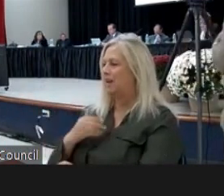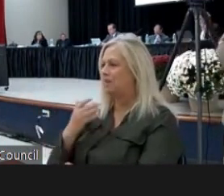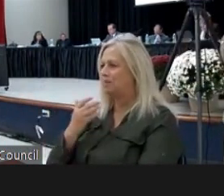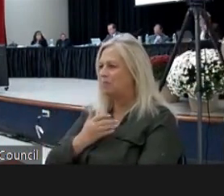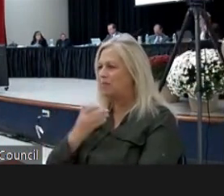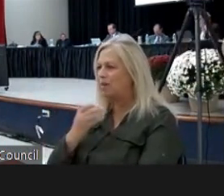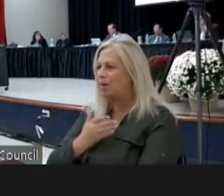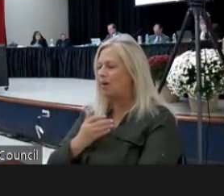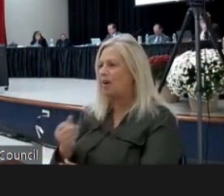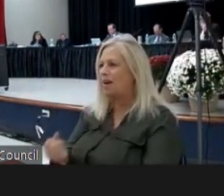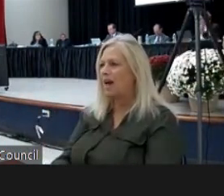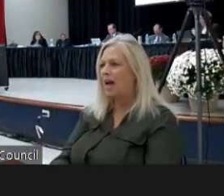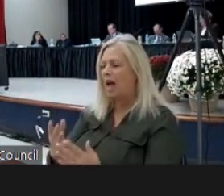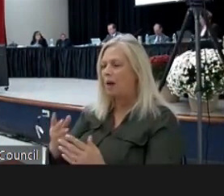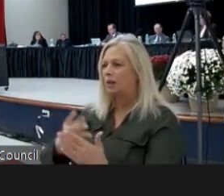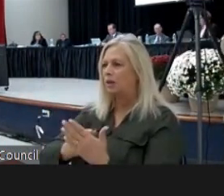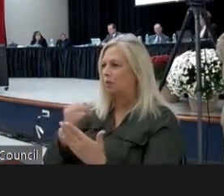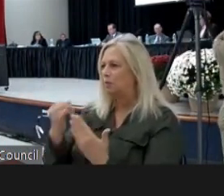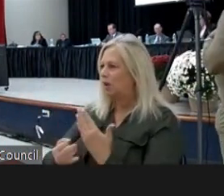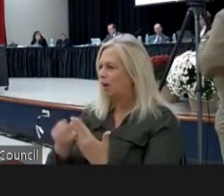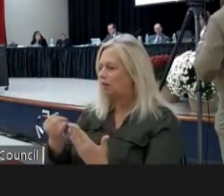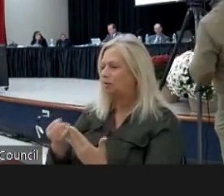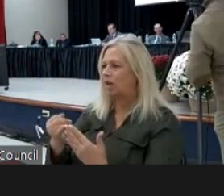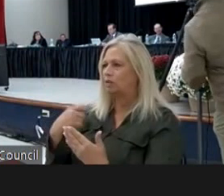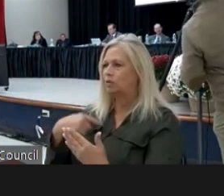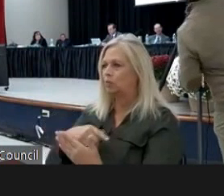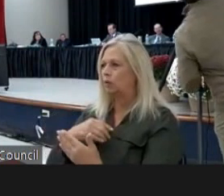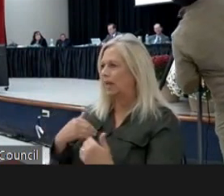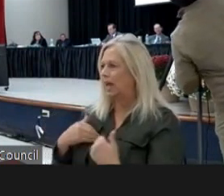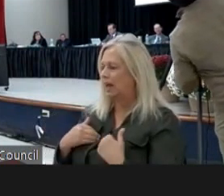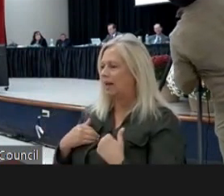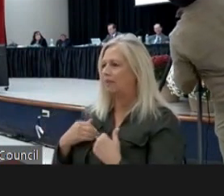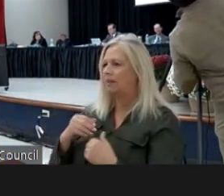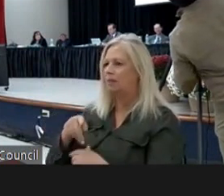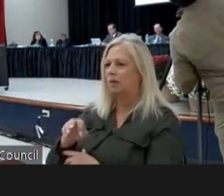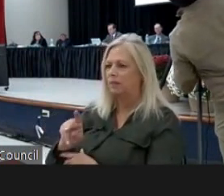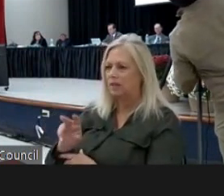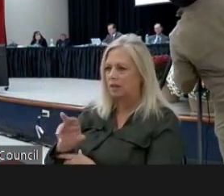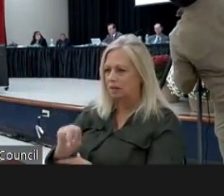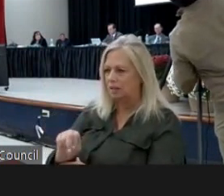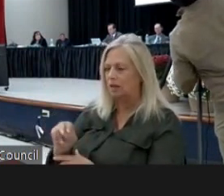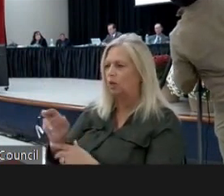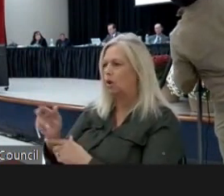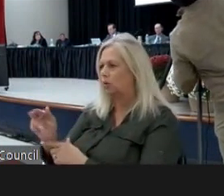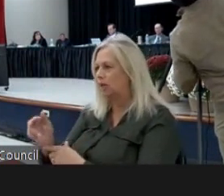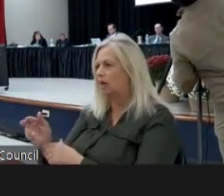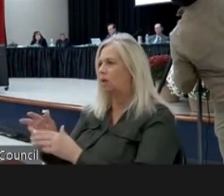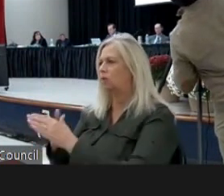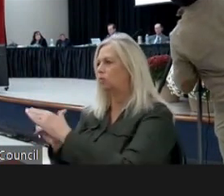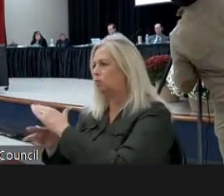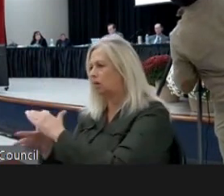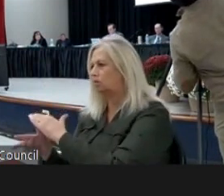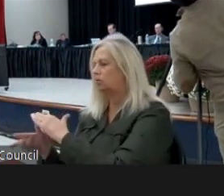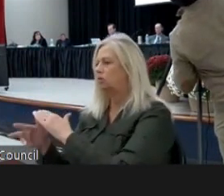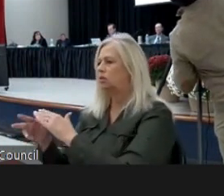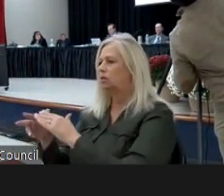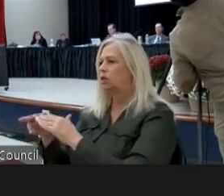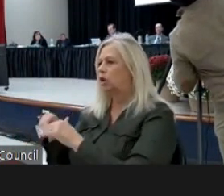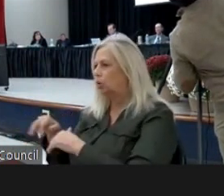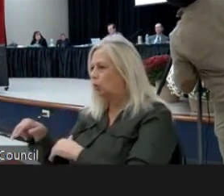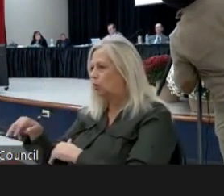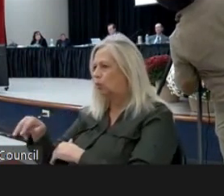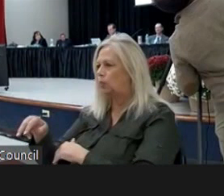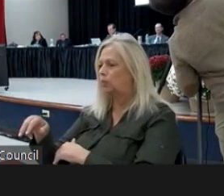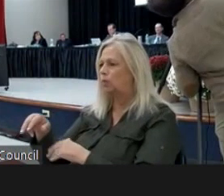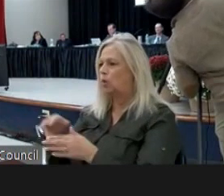number of projects we have going on. You just count them out. We got the pavilion, the hotel, the garage, the Riverwalk, the U Parks and Clay,